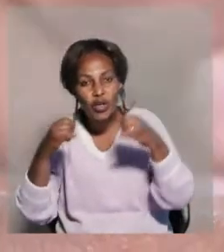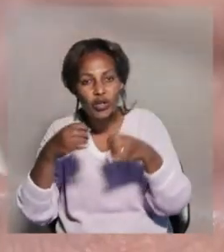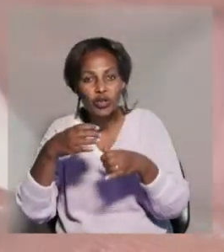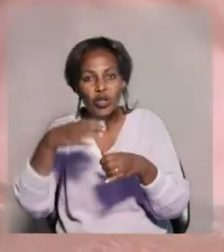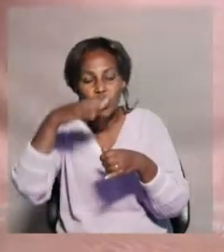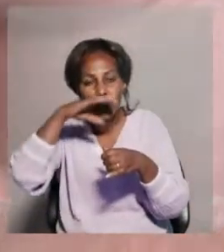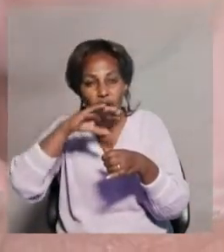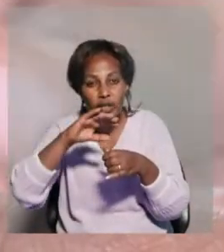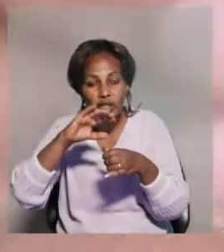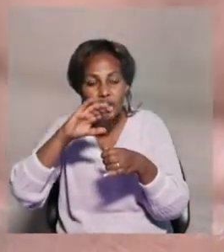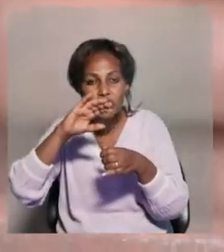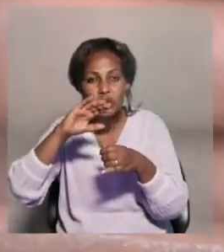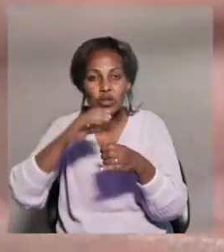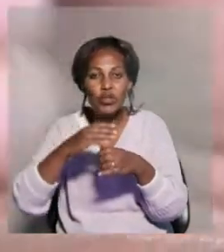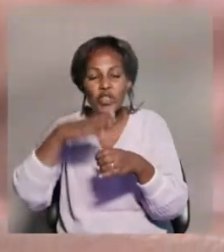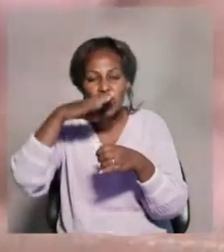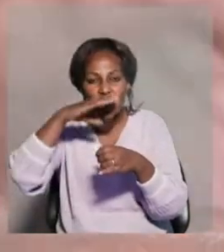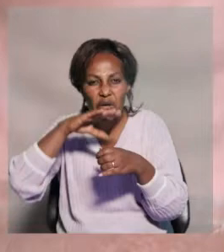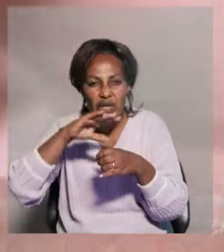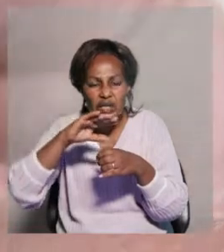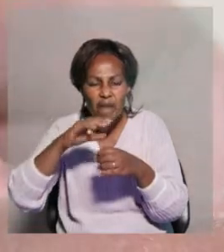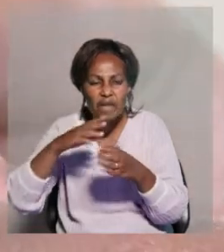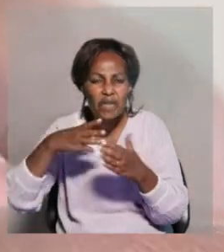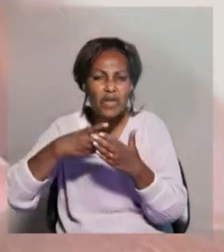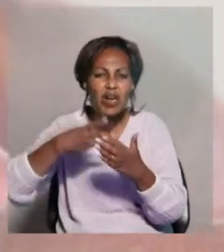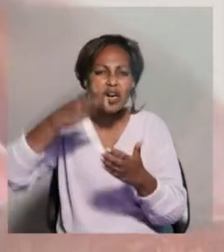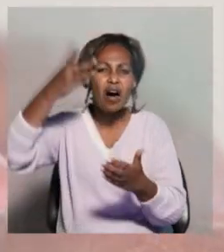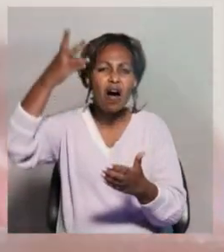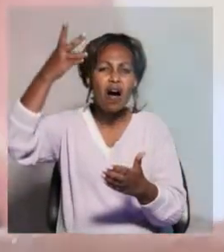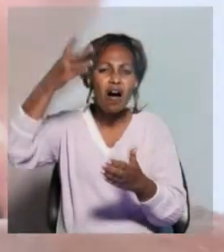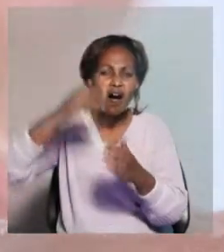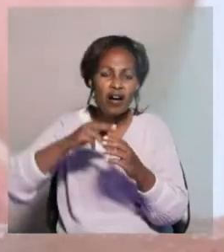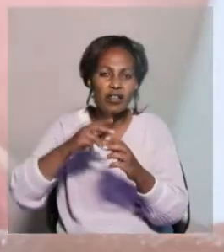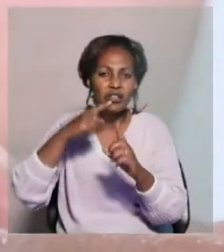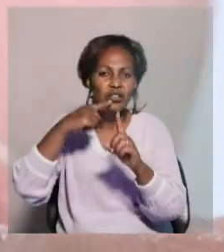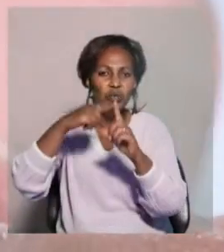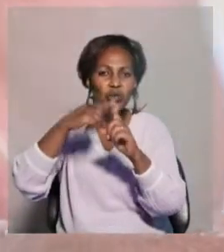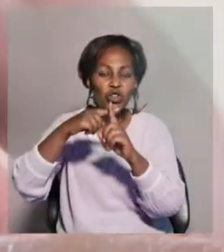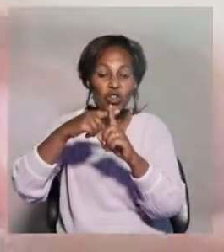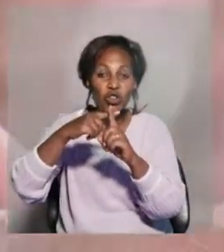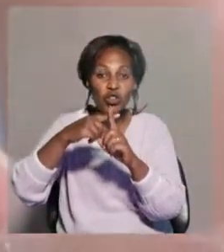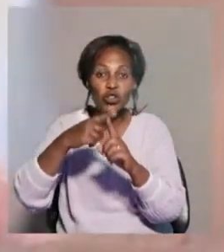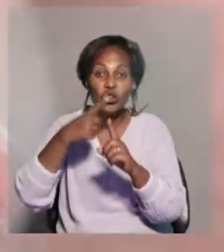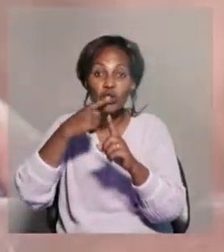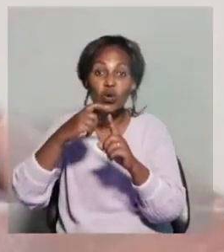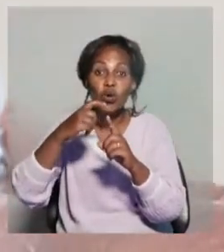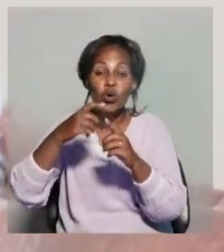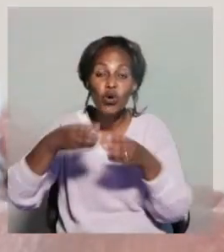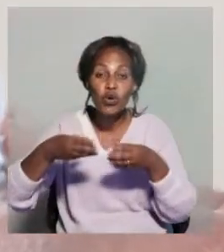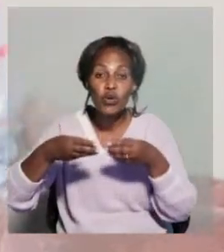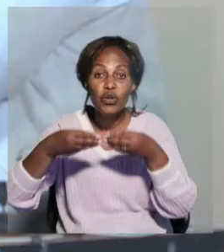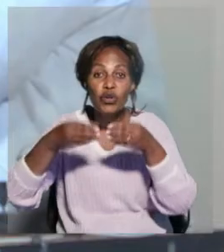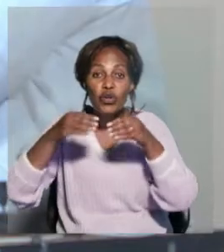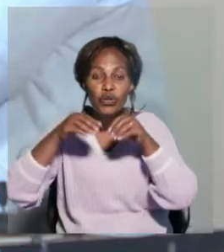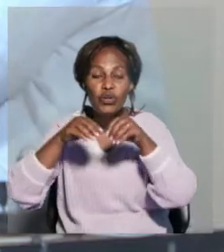Yeah. So when it is heated to a very, very high temperature, it will glow. Yeah. It gives off